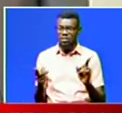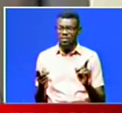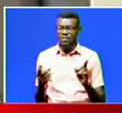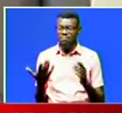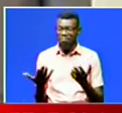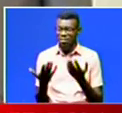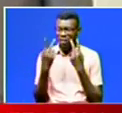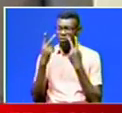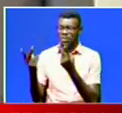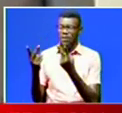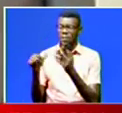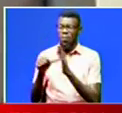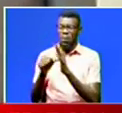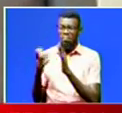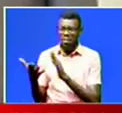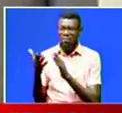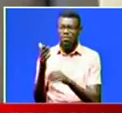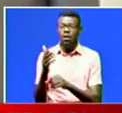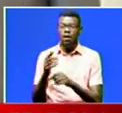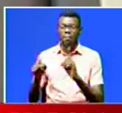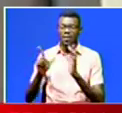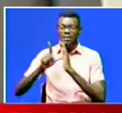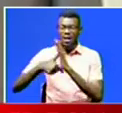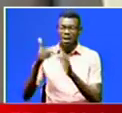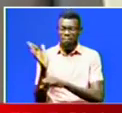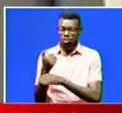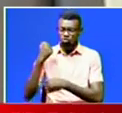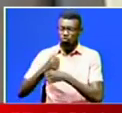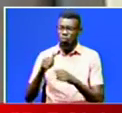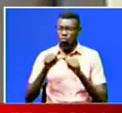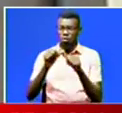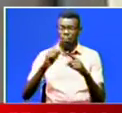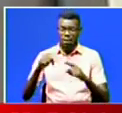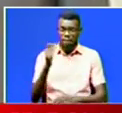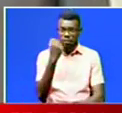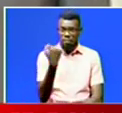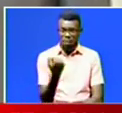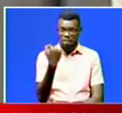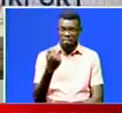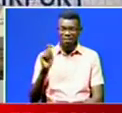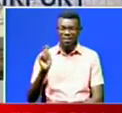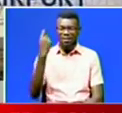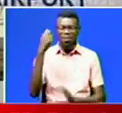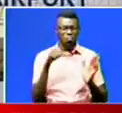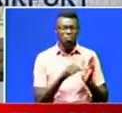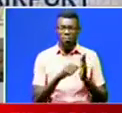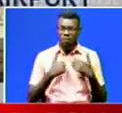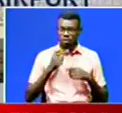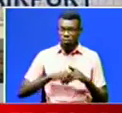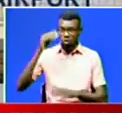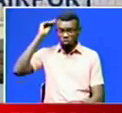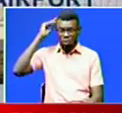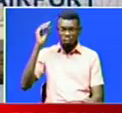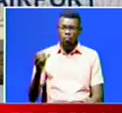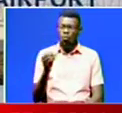ceasefire that saw the ambassadors resume their duties, Kenya was in May on the receiving end after Somalia